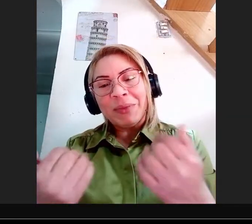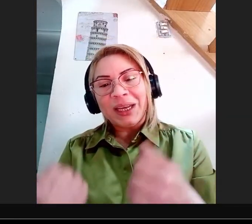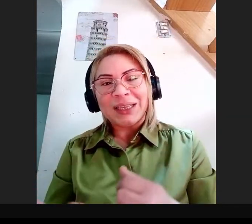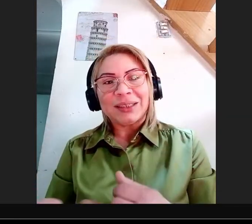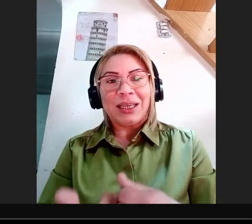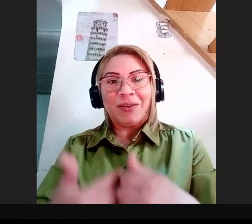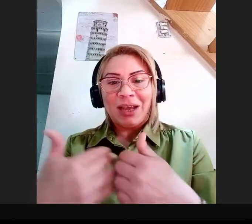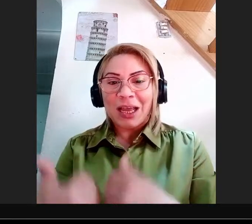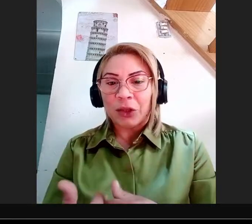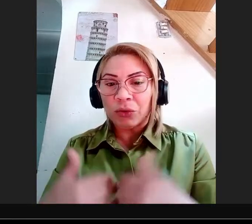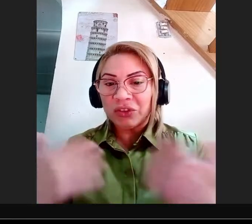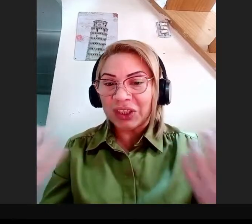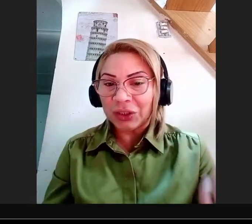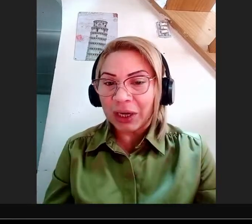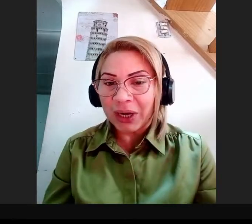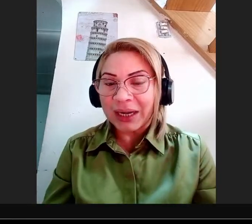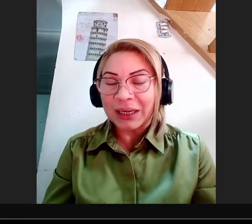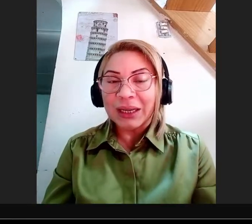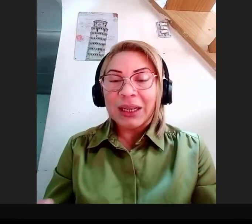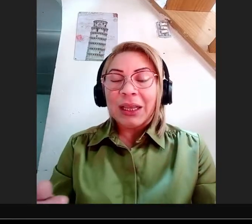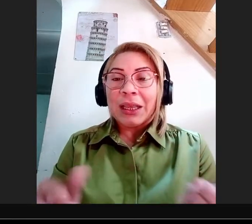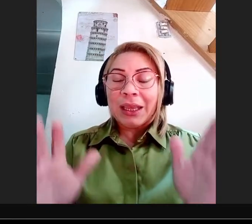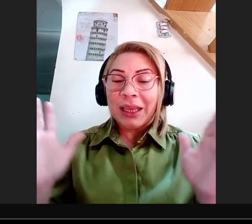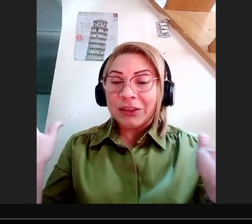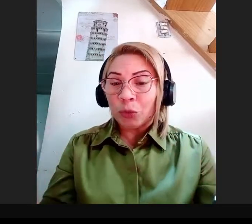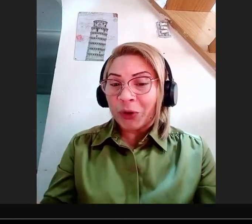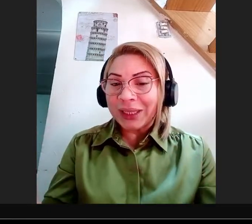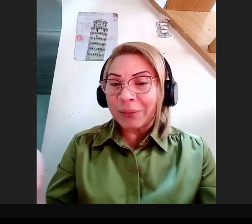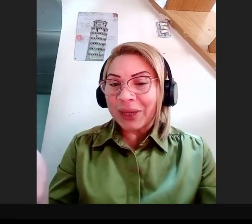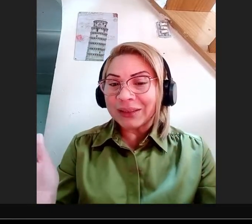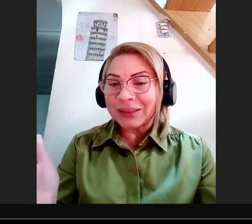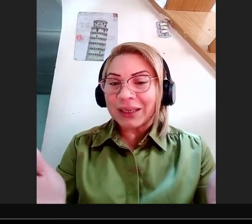being subject to that